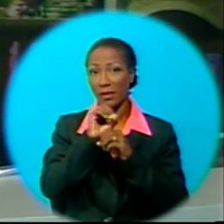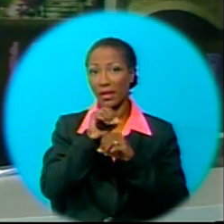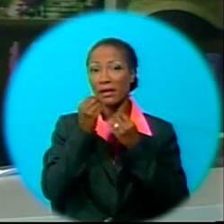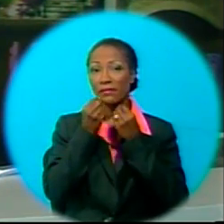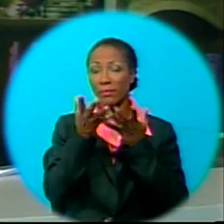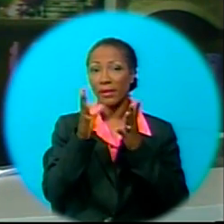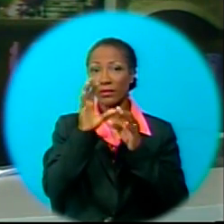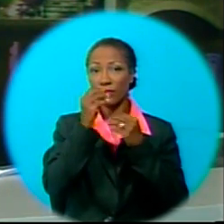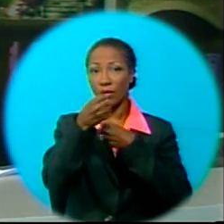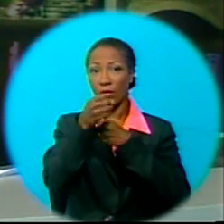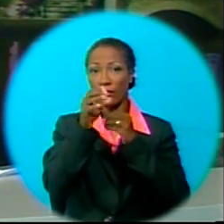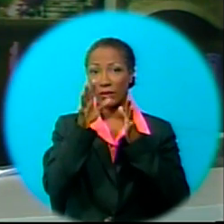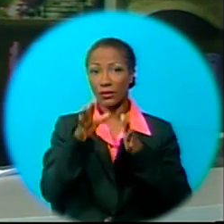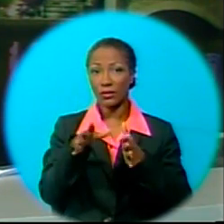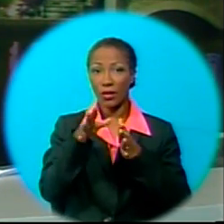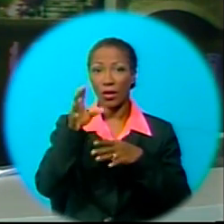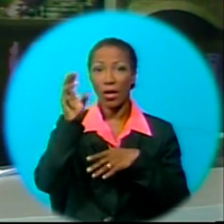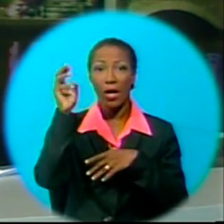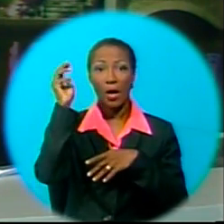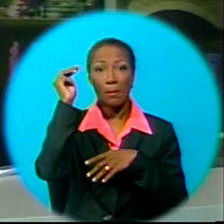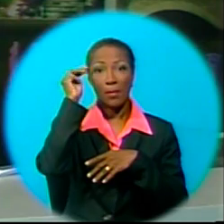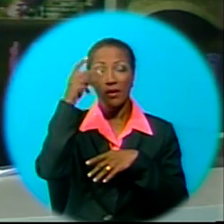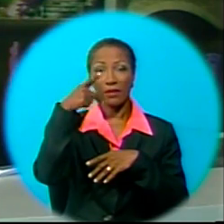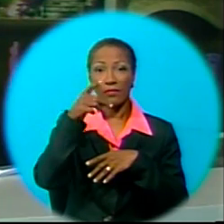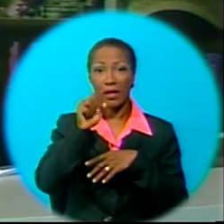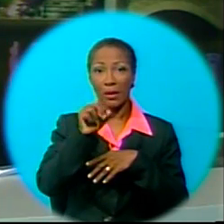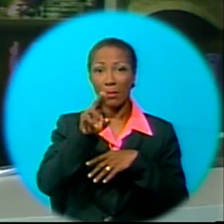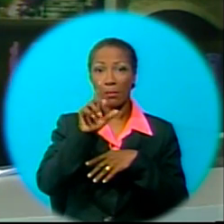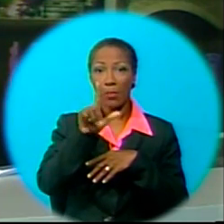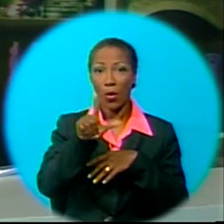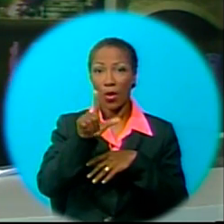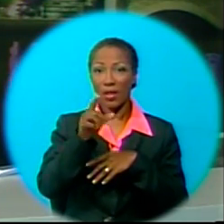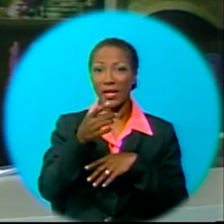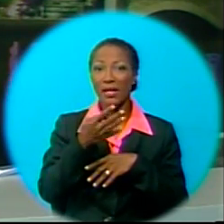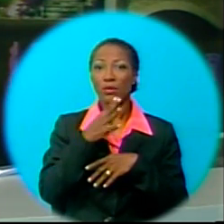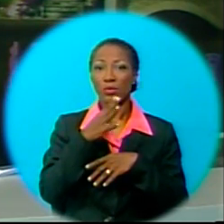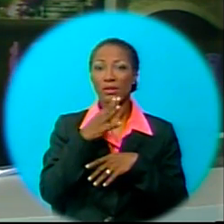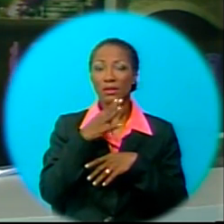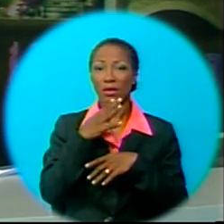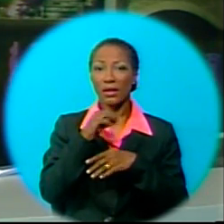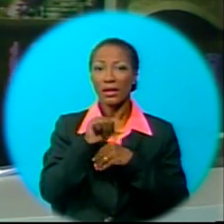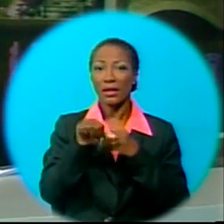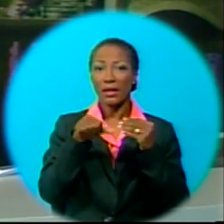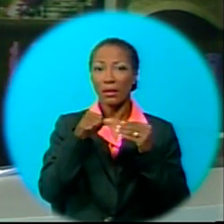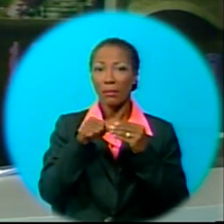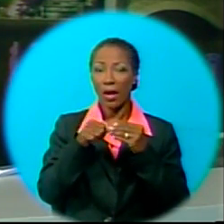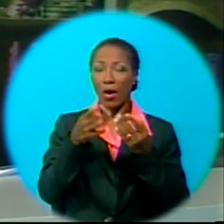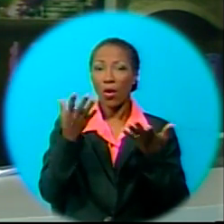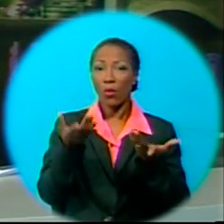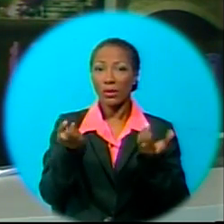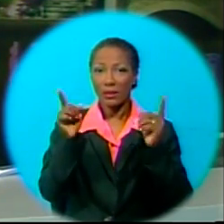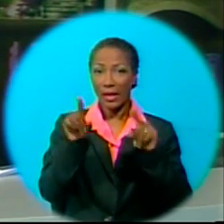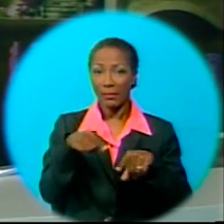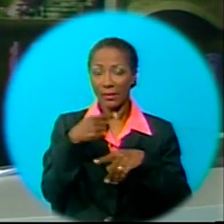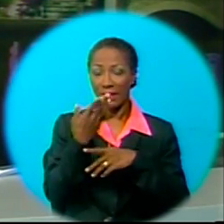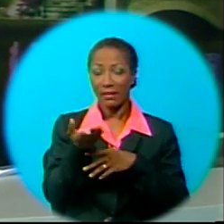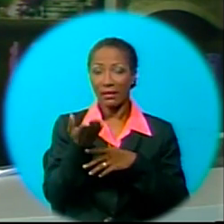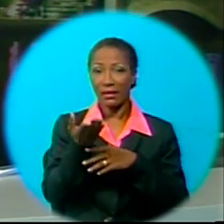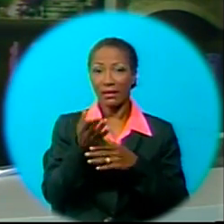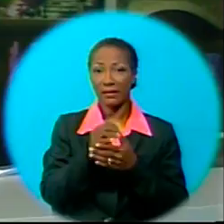Government Information Service, Mervyn Paul. Mr. Paul was giving an update following the passage of Tropical Storm Erica last